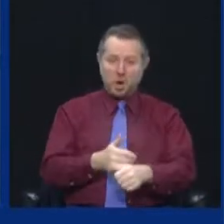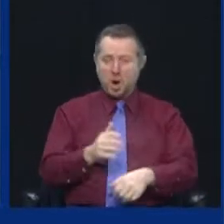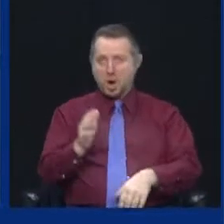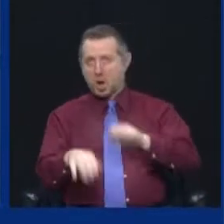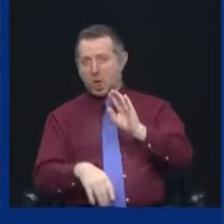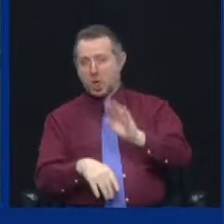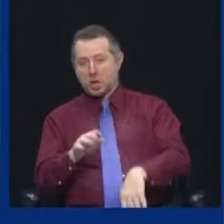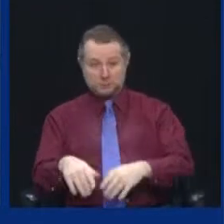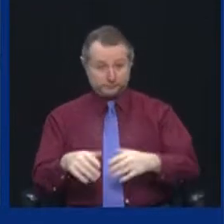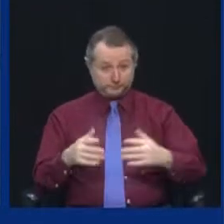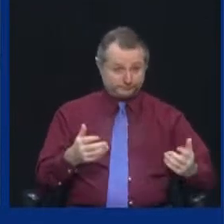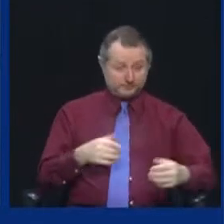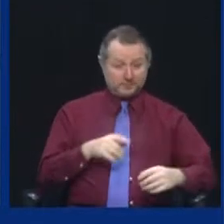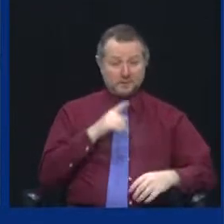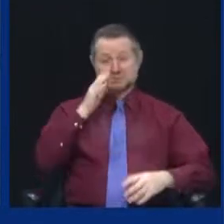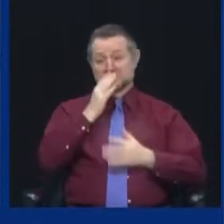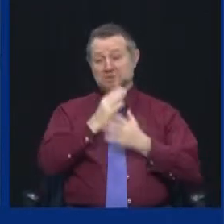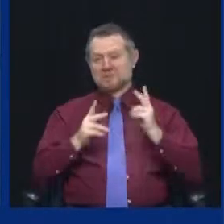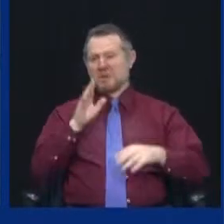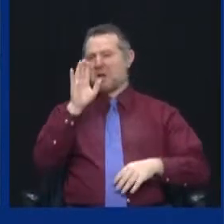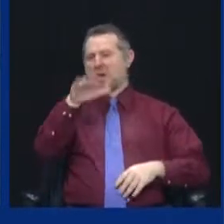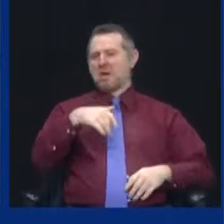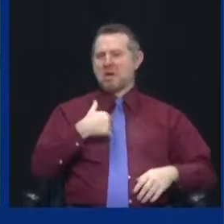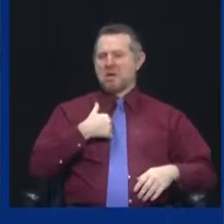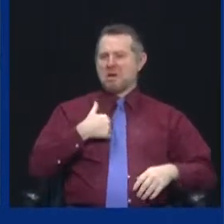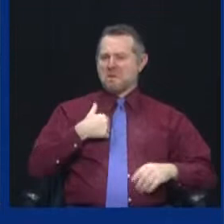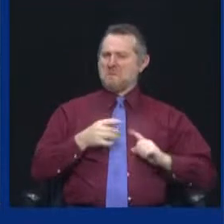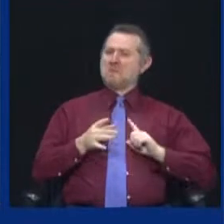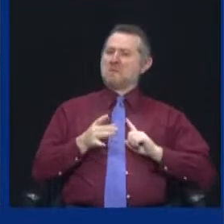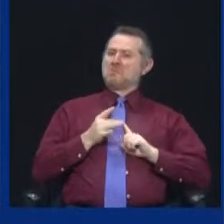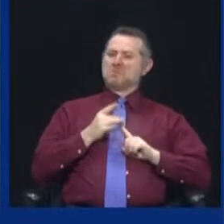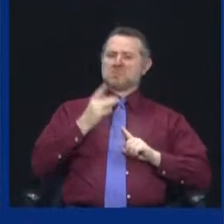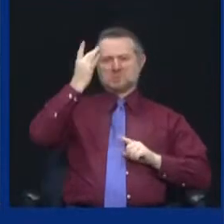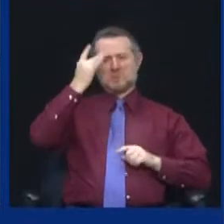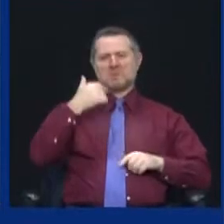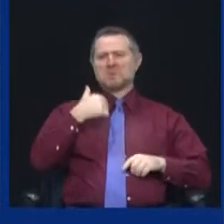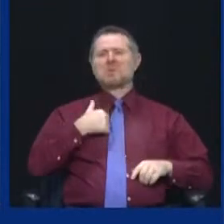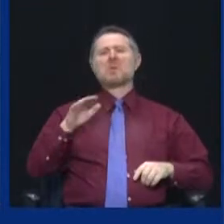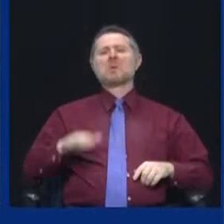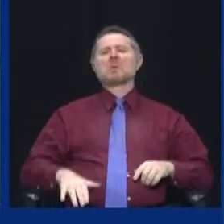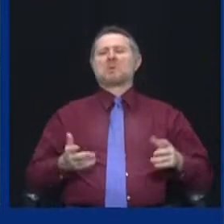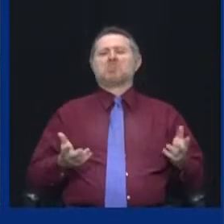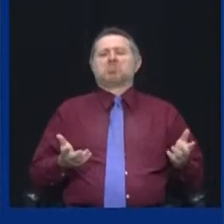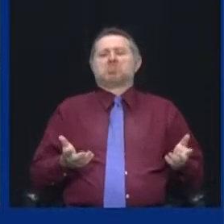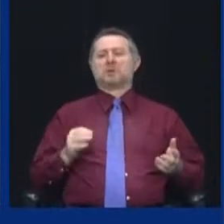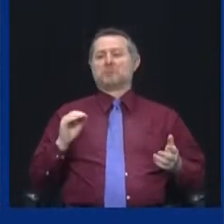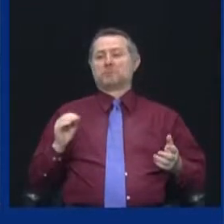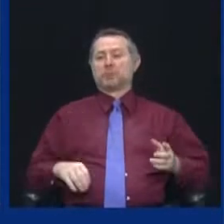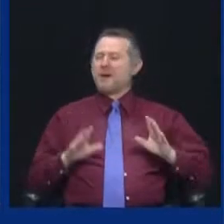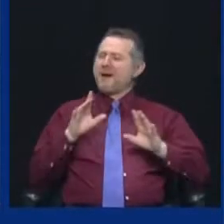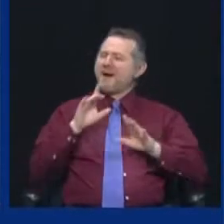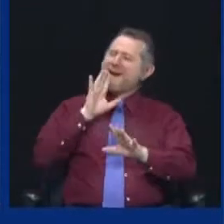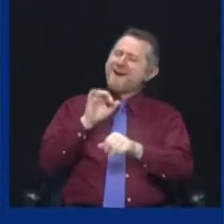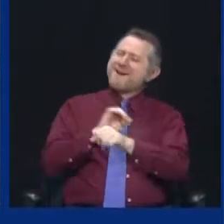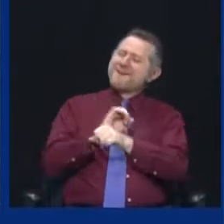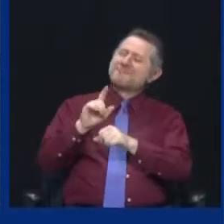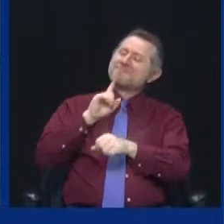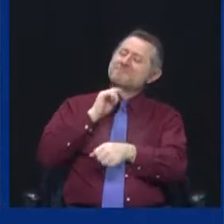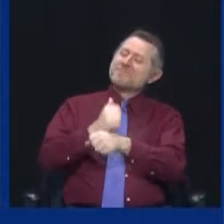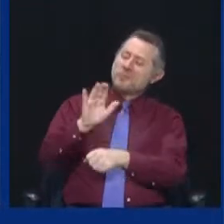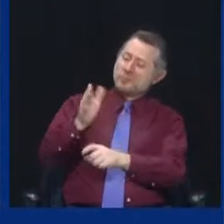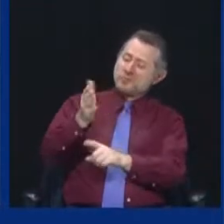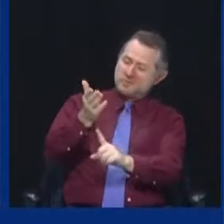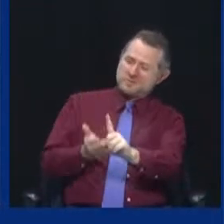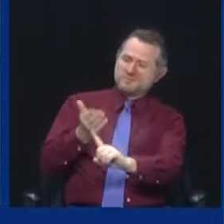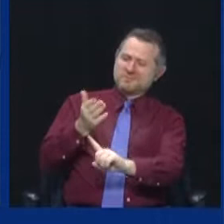What's my chance of getting infected? Your chance of getting infected depends on your behavior and what you do.